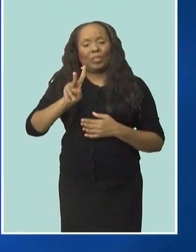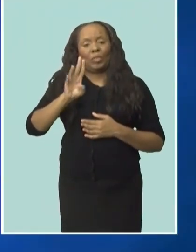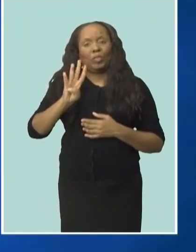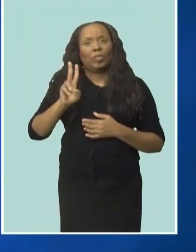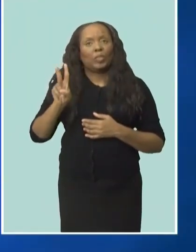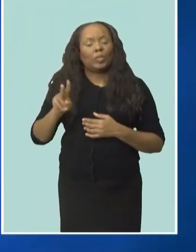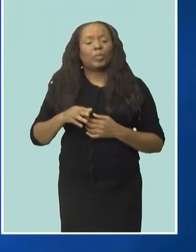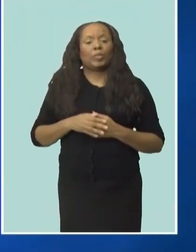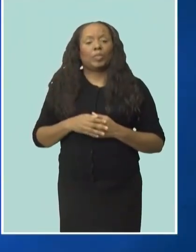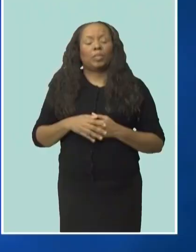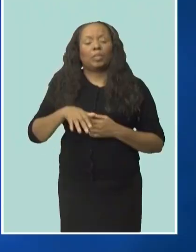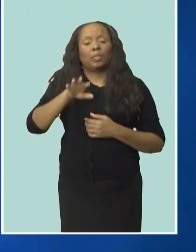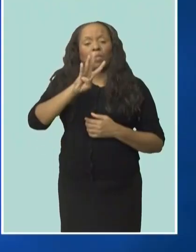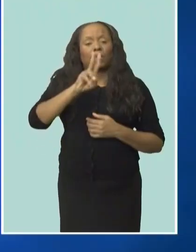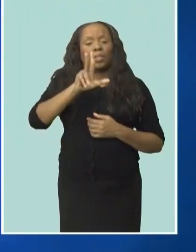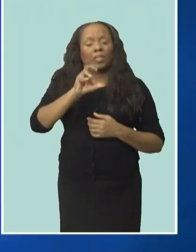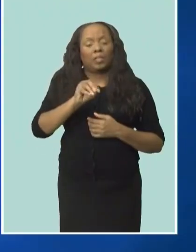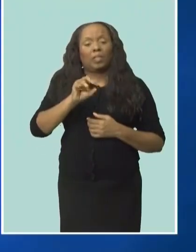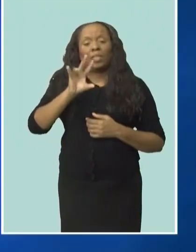430-7242 or